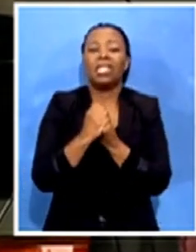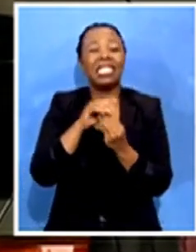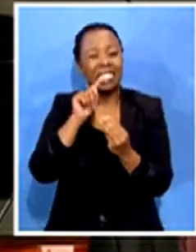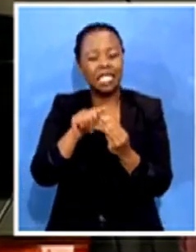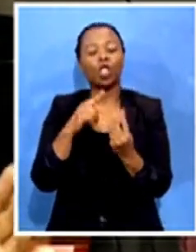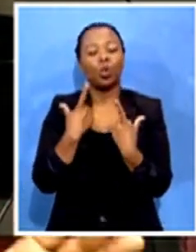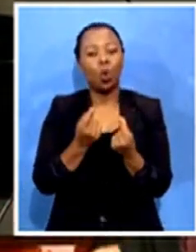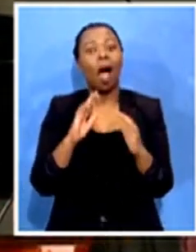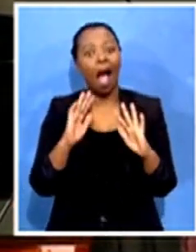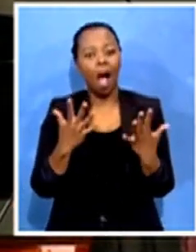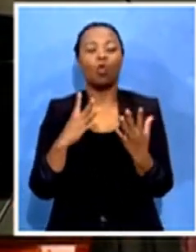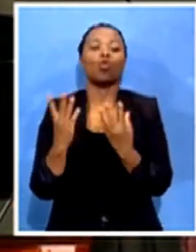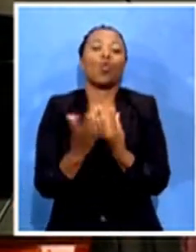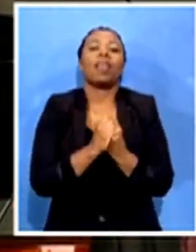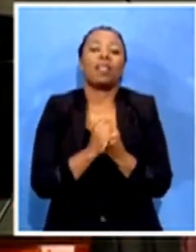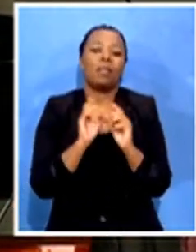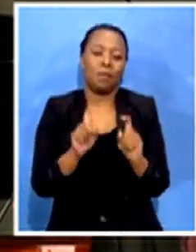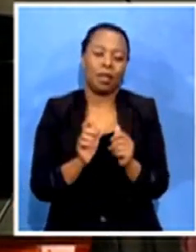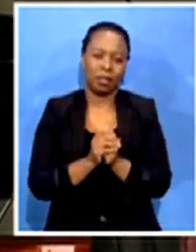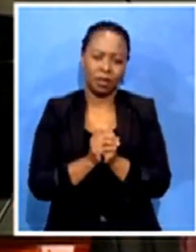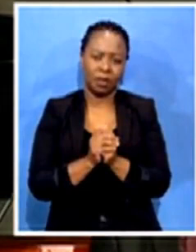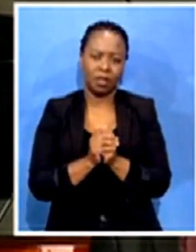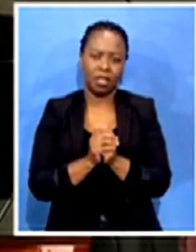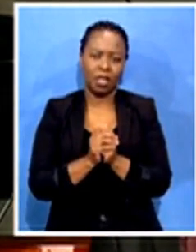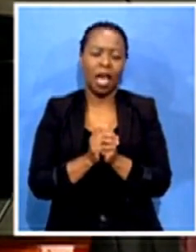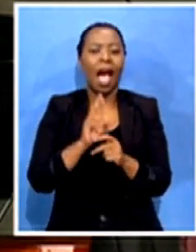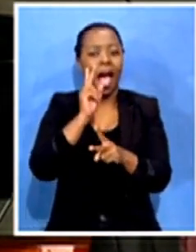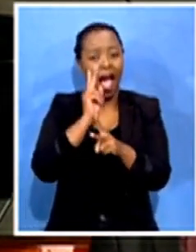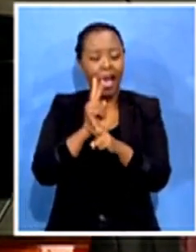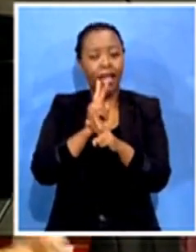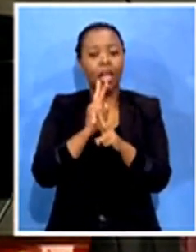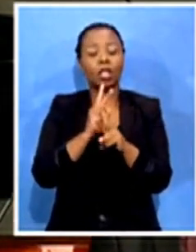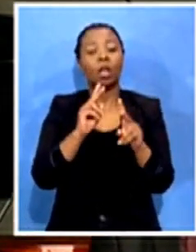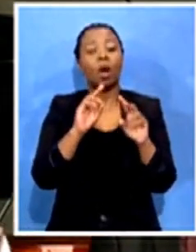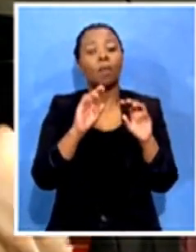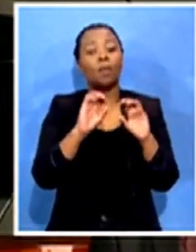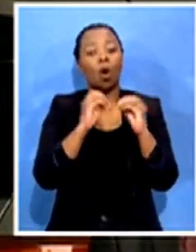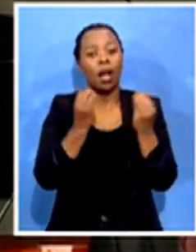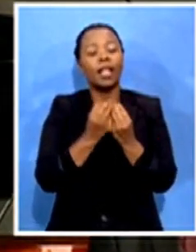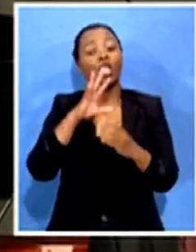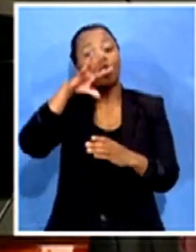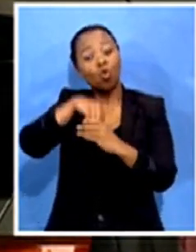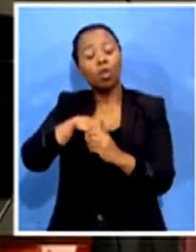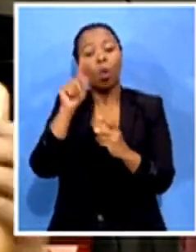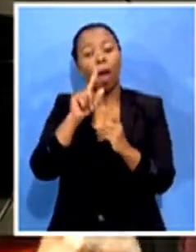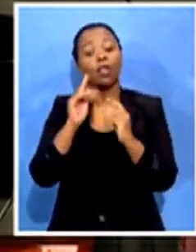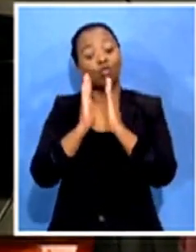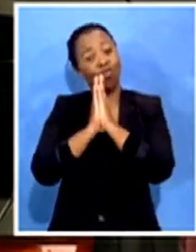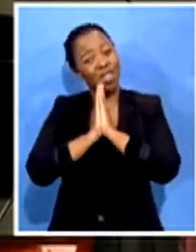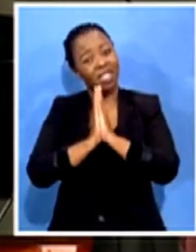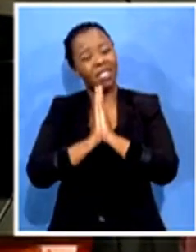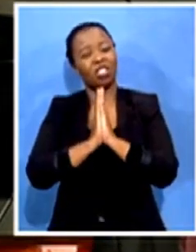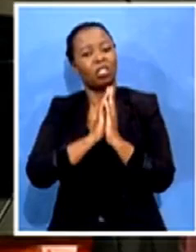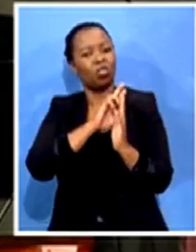to appeal that organized communities, including the religious sector, seeing what is happening now, please work